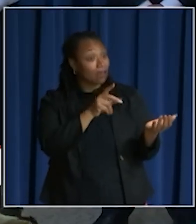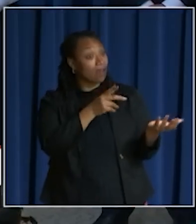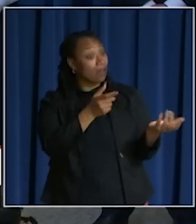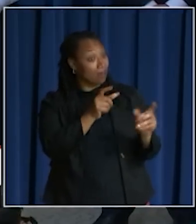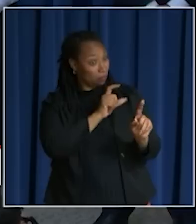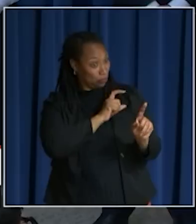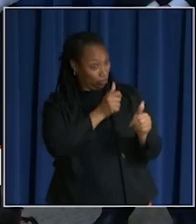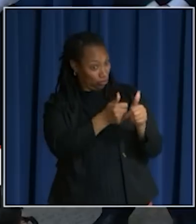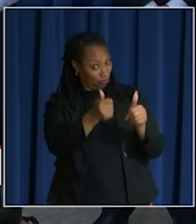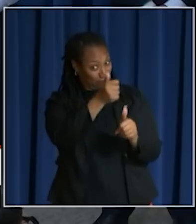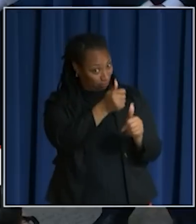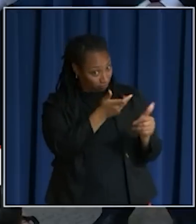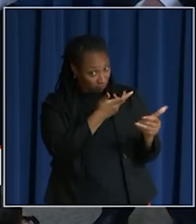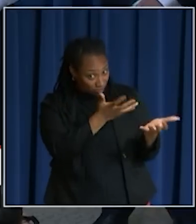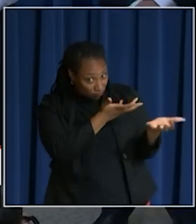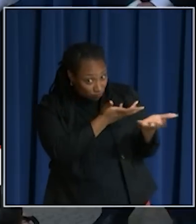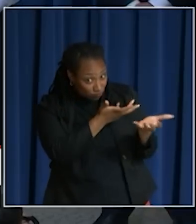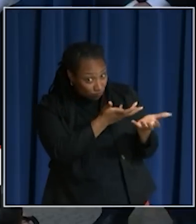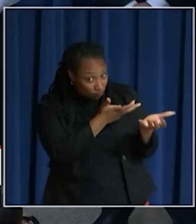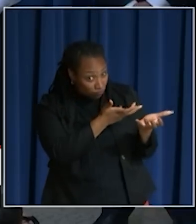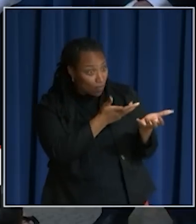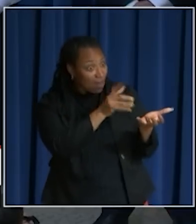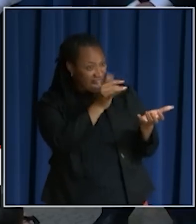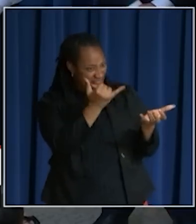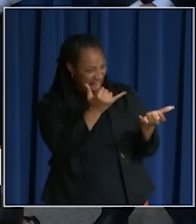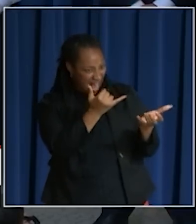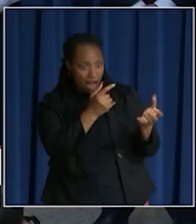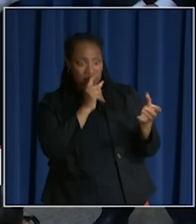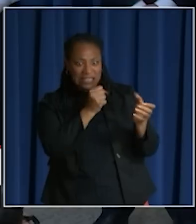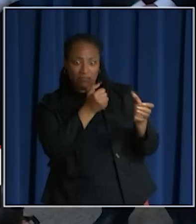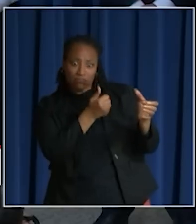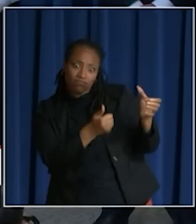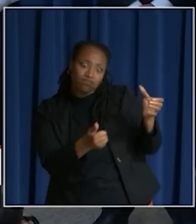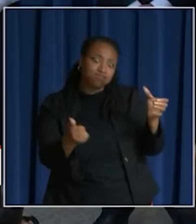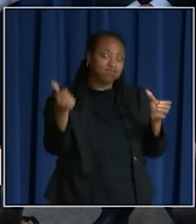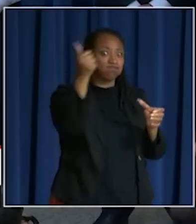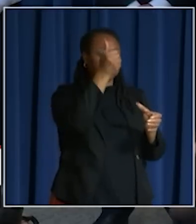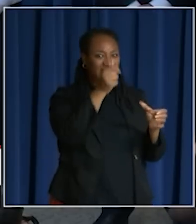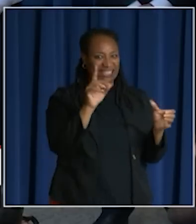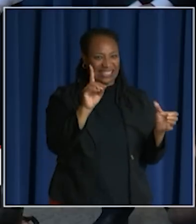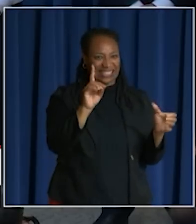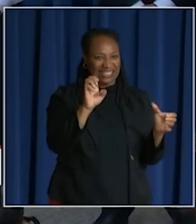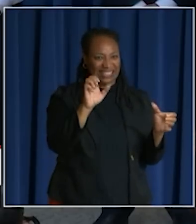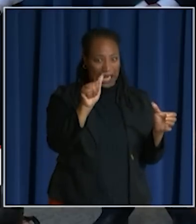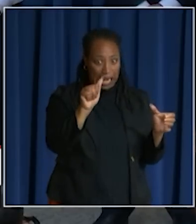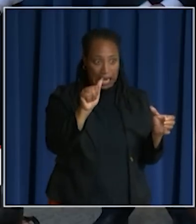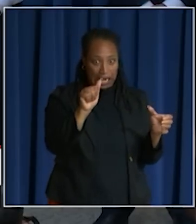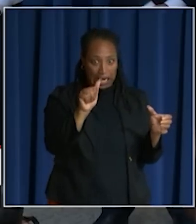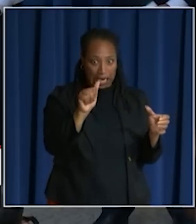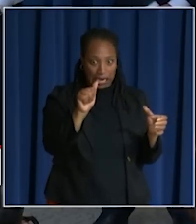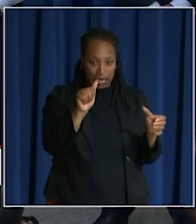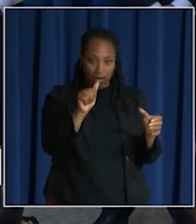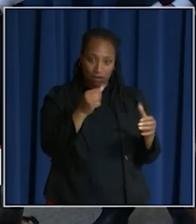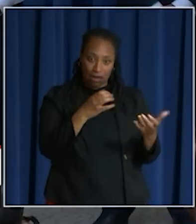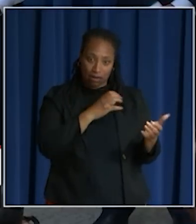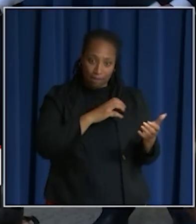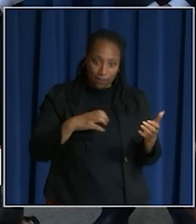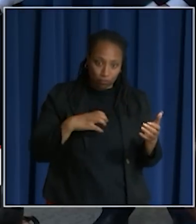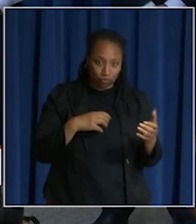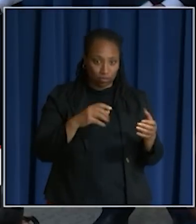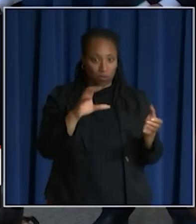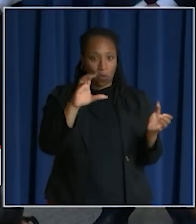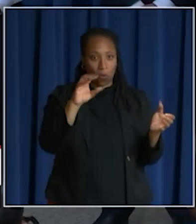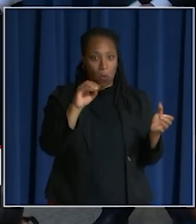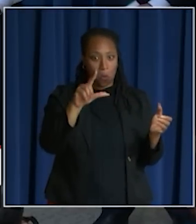federal commissioner of the DC Police Department? Nothing about our organizational chart